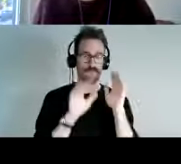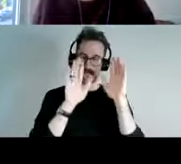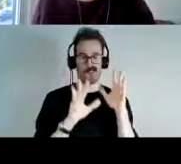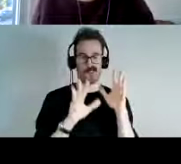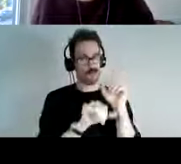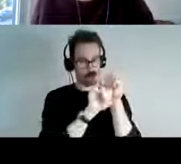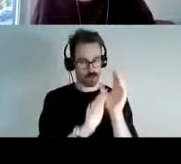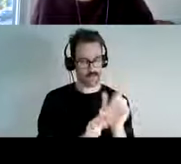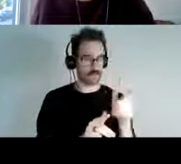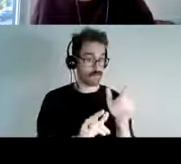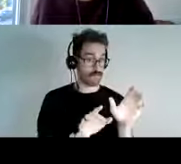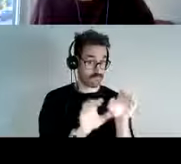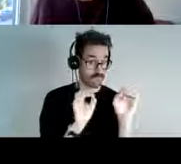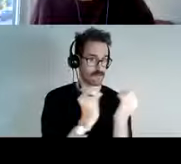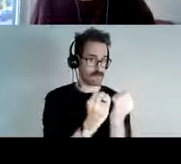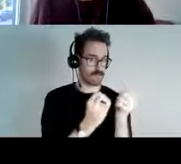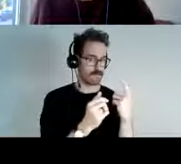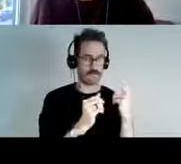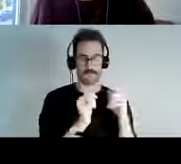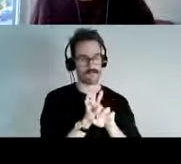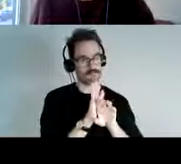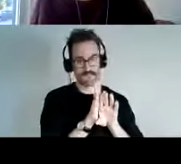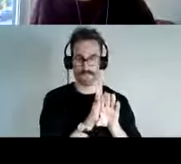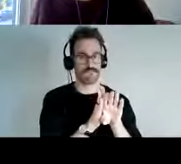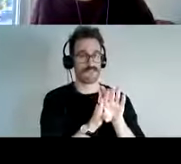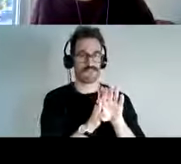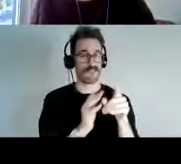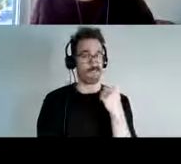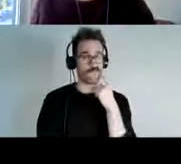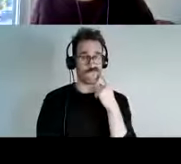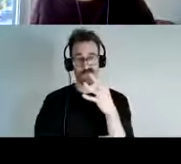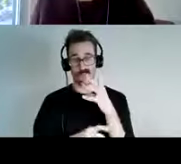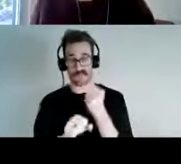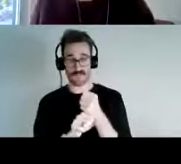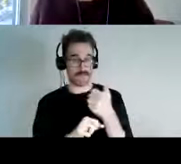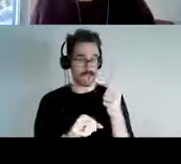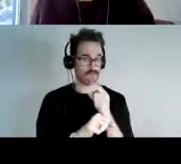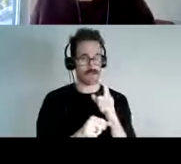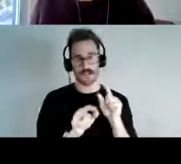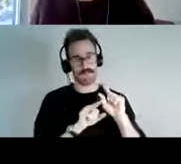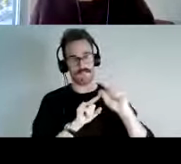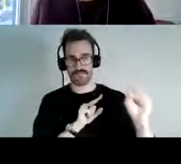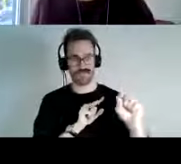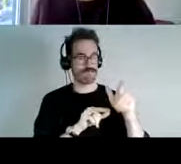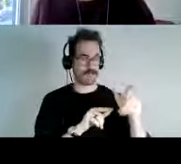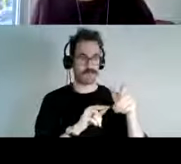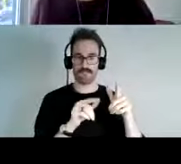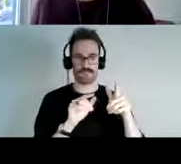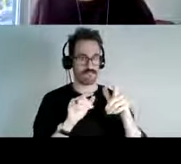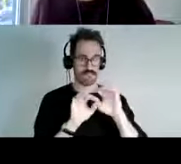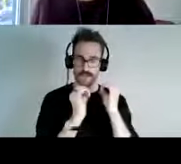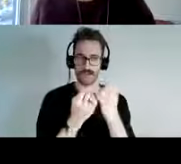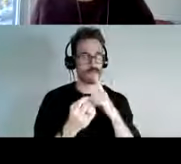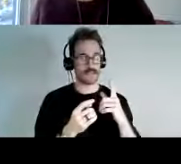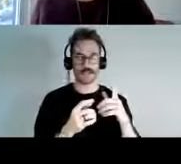forward for the last, I think, last 5 to 10 years. We've kind of really come forward with that organization. But the mission really